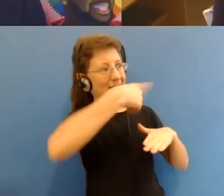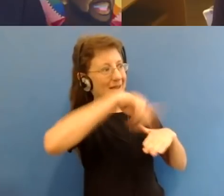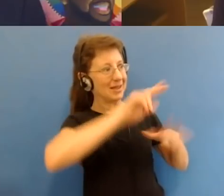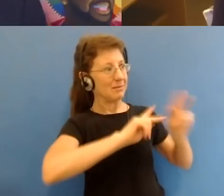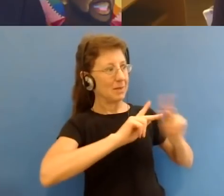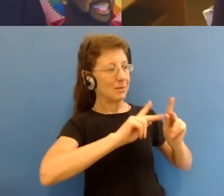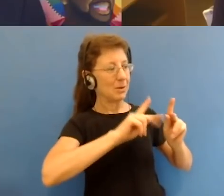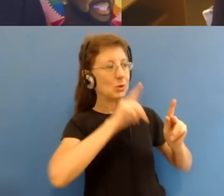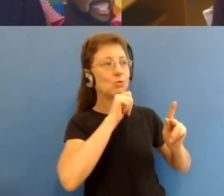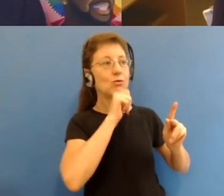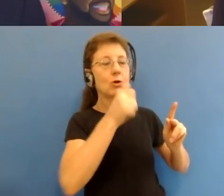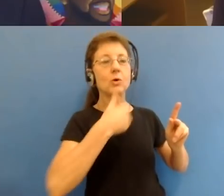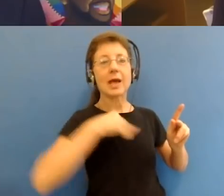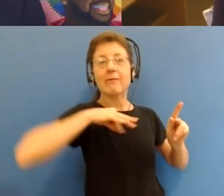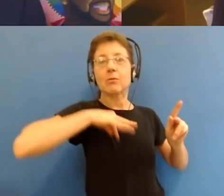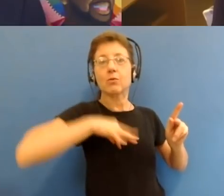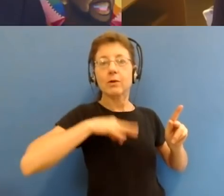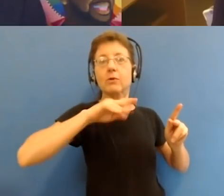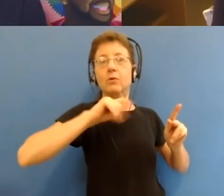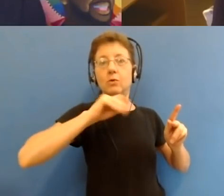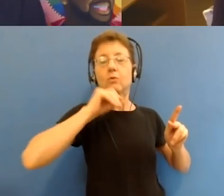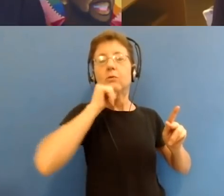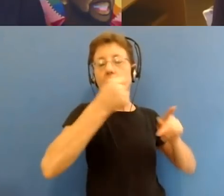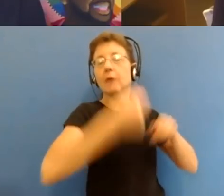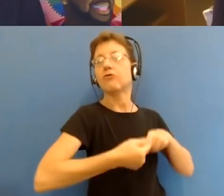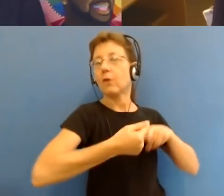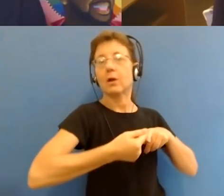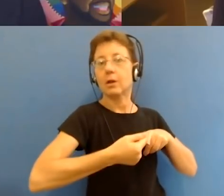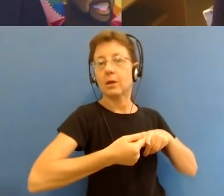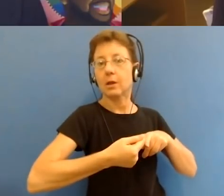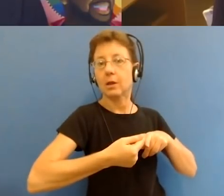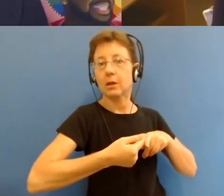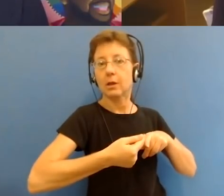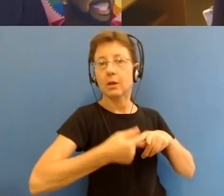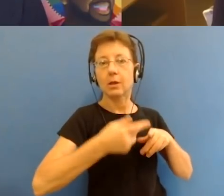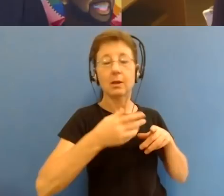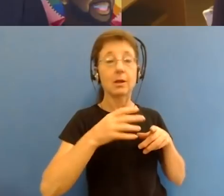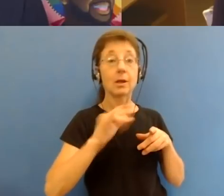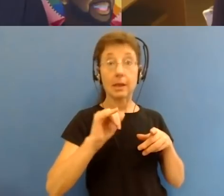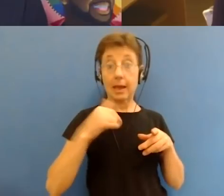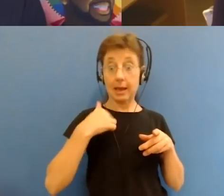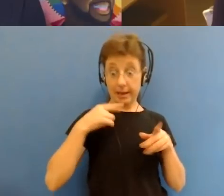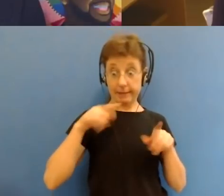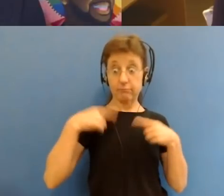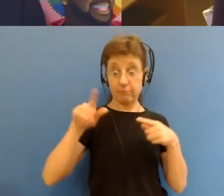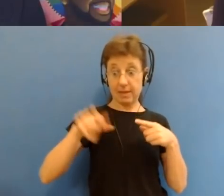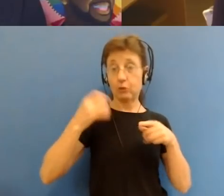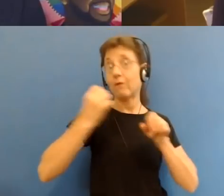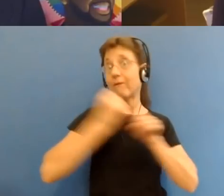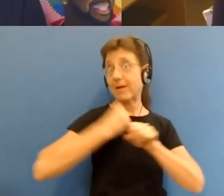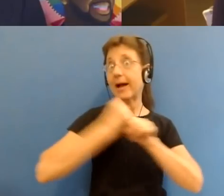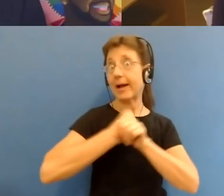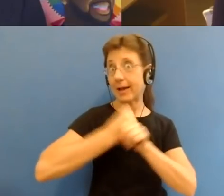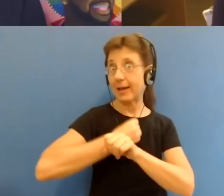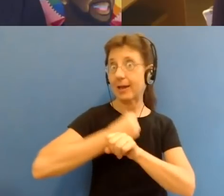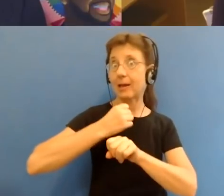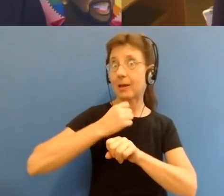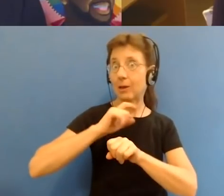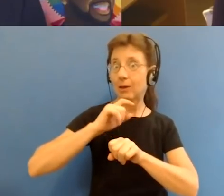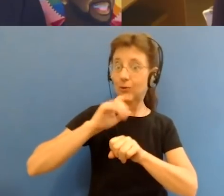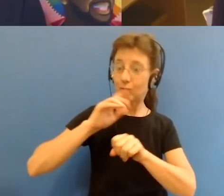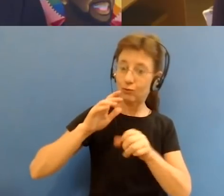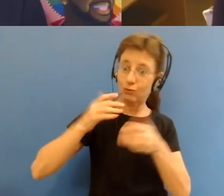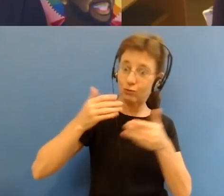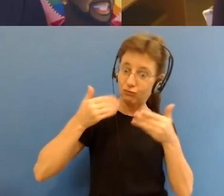struggle, you know, and not to have to fight. Like I've had to fight to be alive. I've had